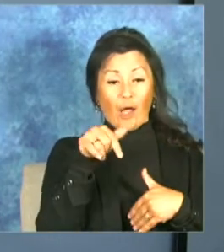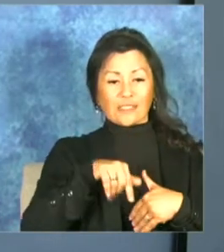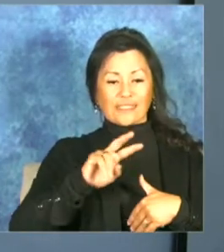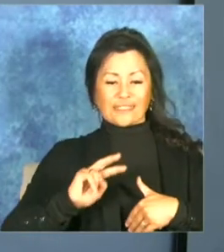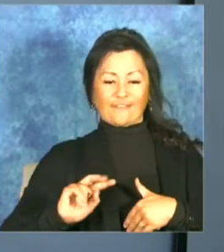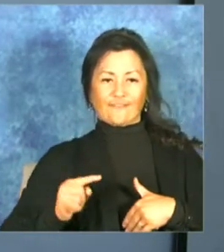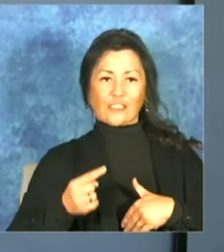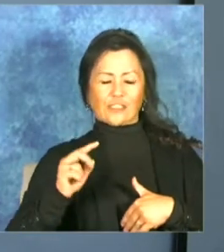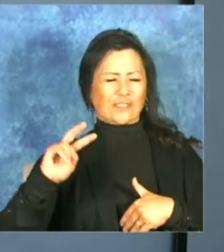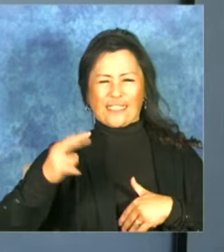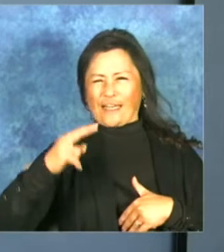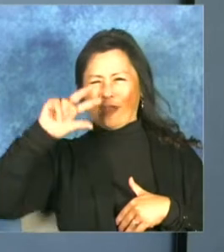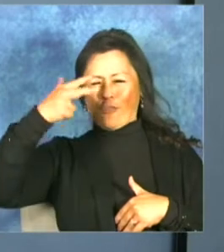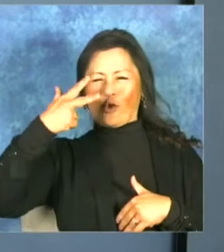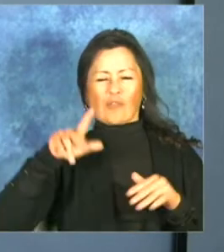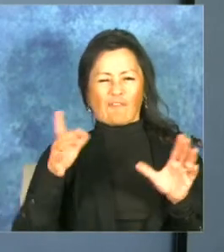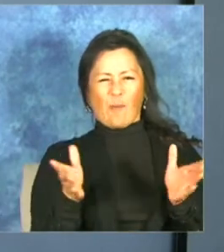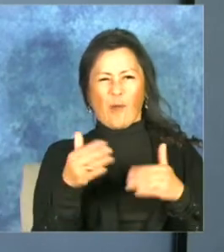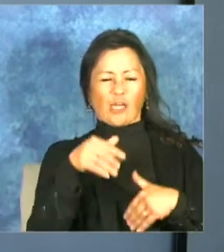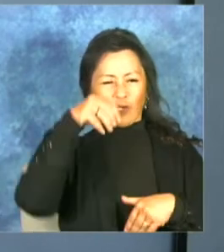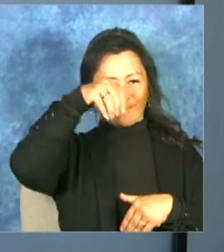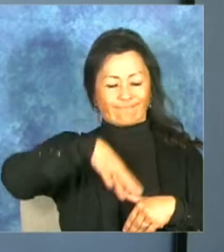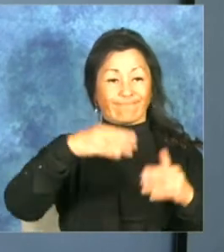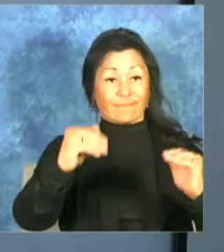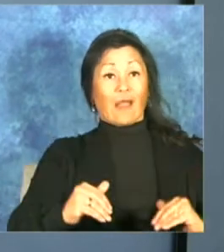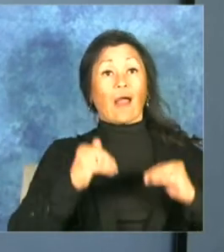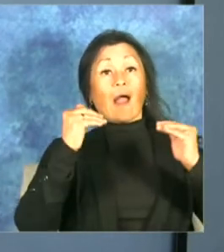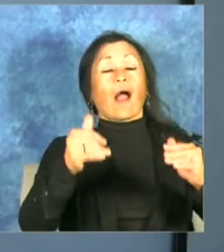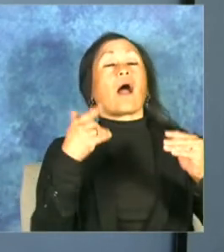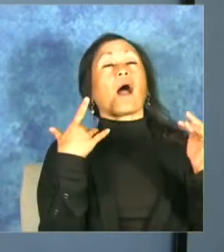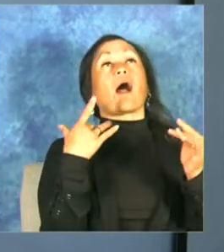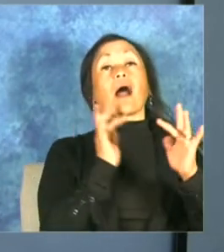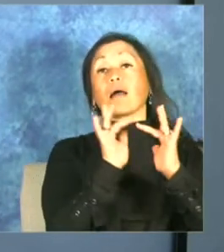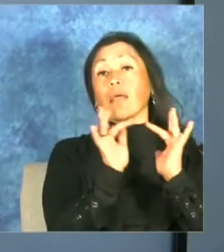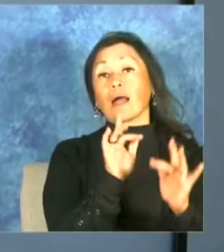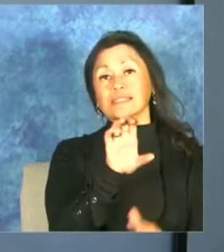at one of our boxes on the second and third floor, give online at